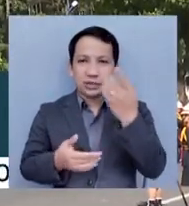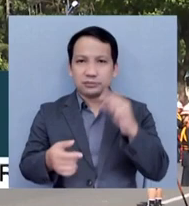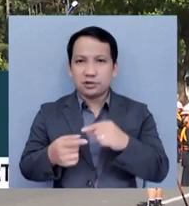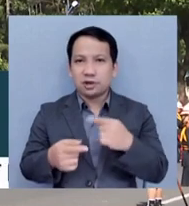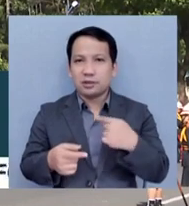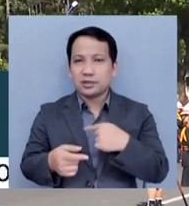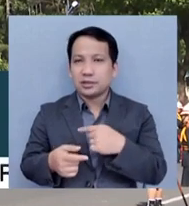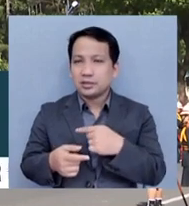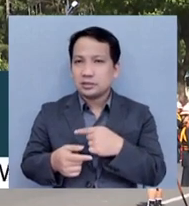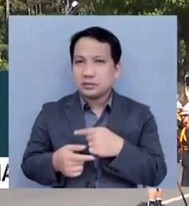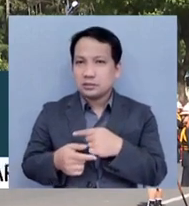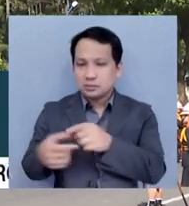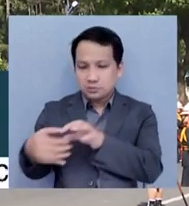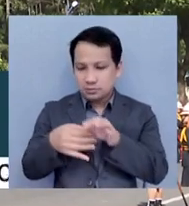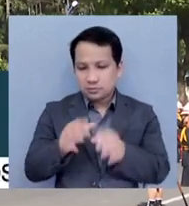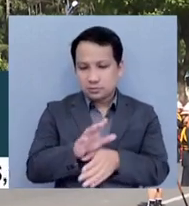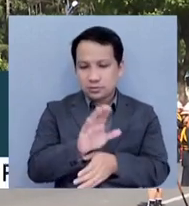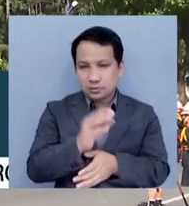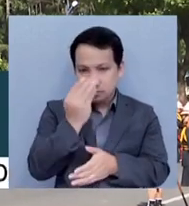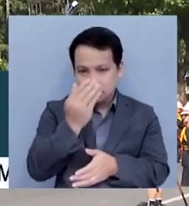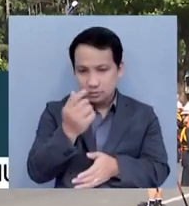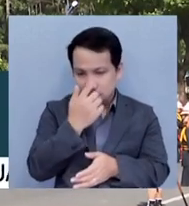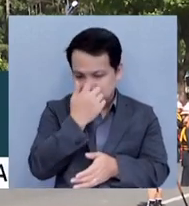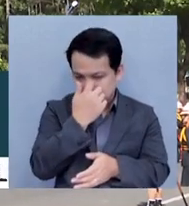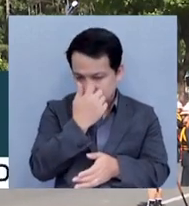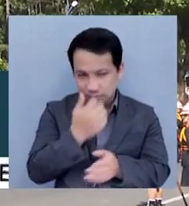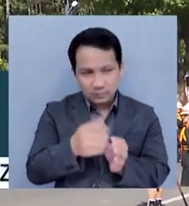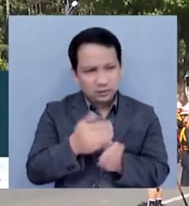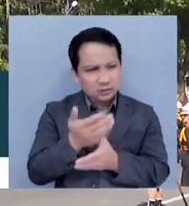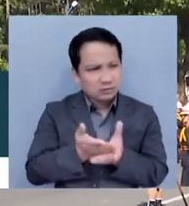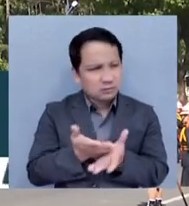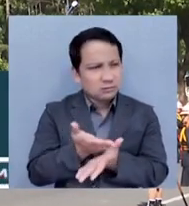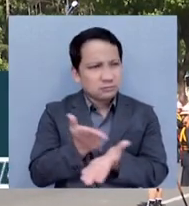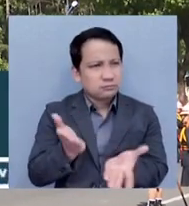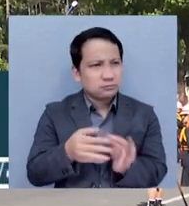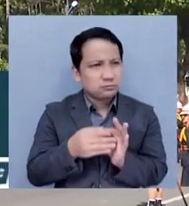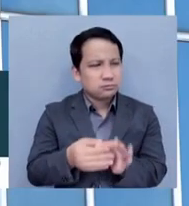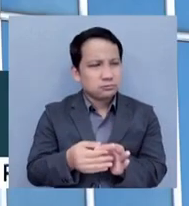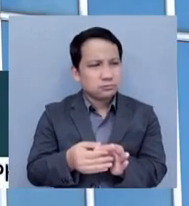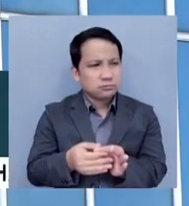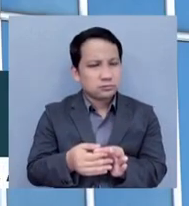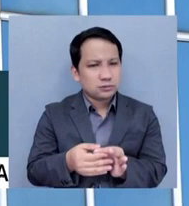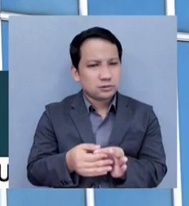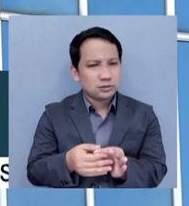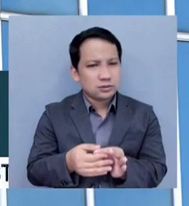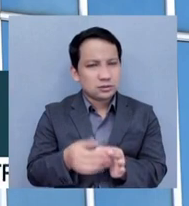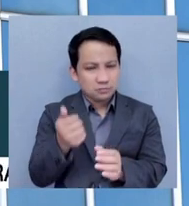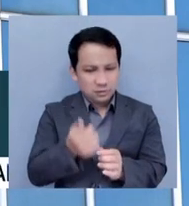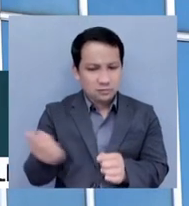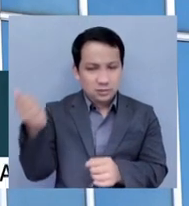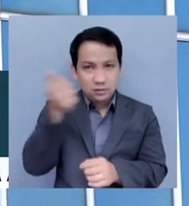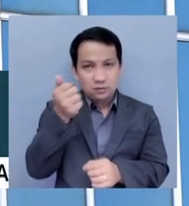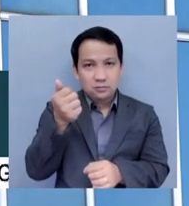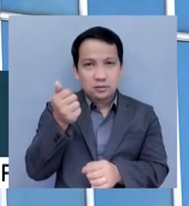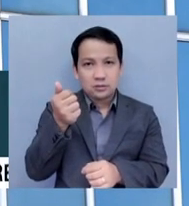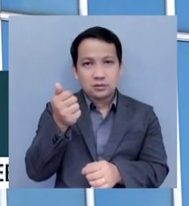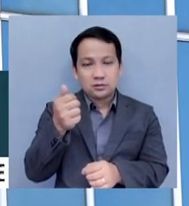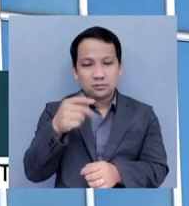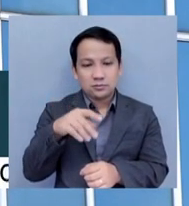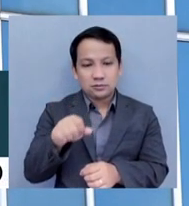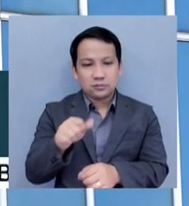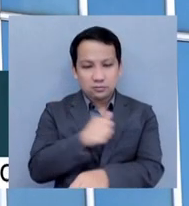problem. Okay. Anong po yan? Mm-hmm. Somewhere along the line, merong chief PNP because he's authorized by